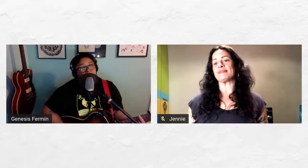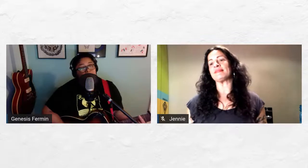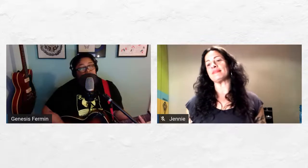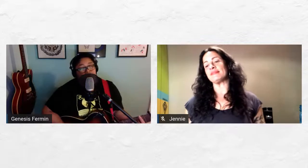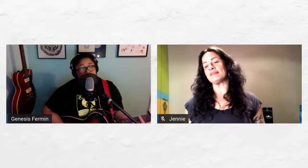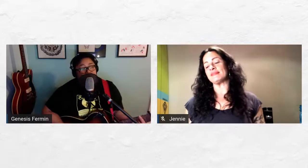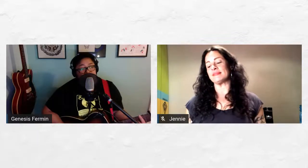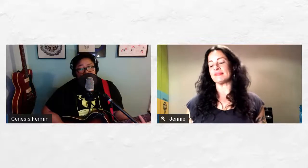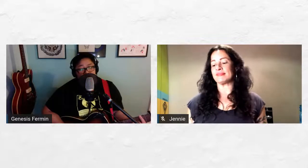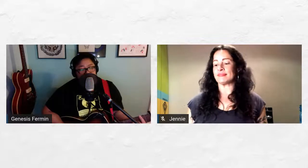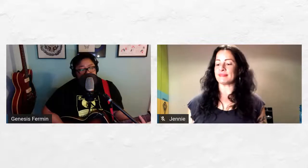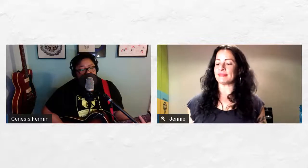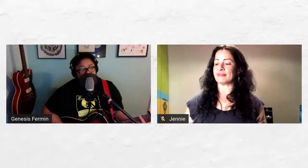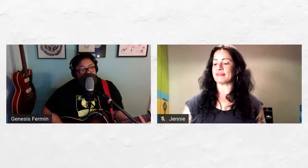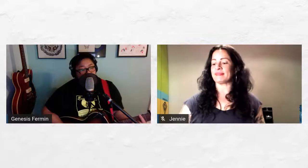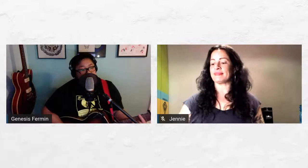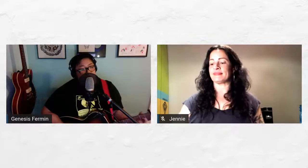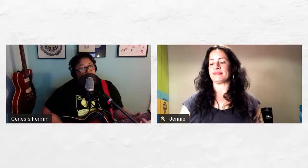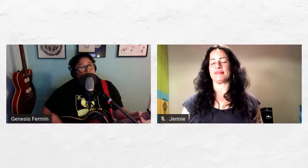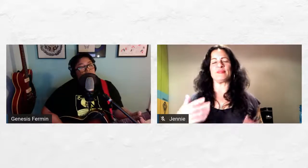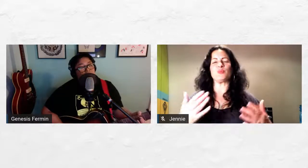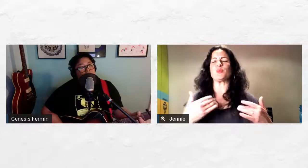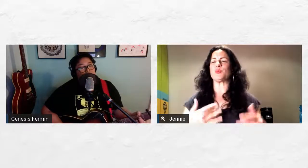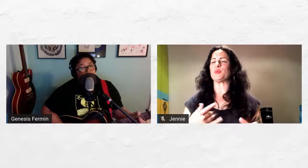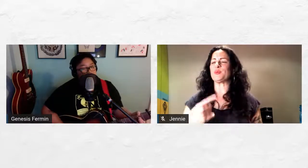Can't wait to get you on the